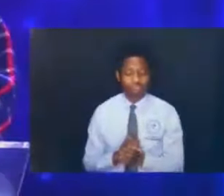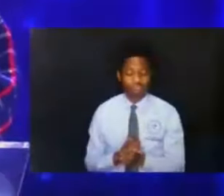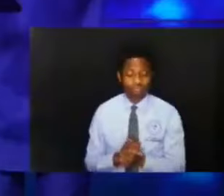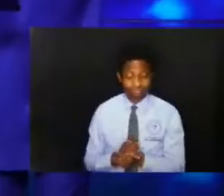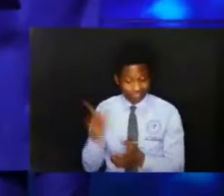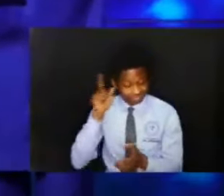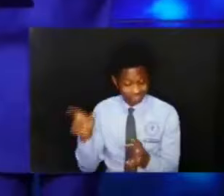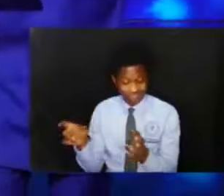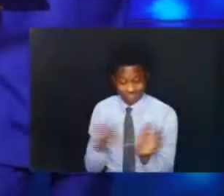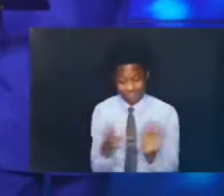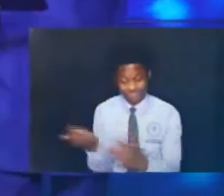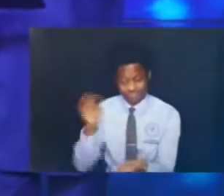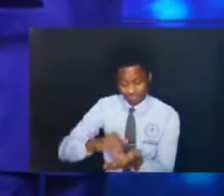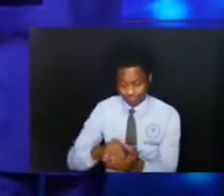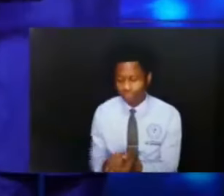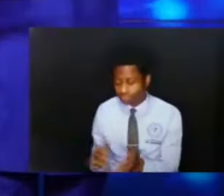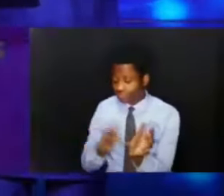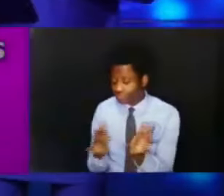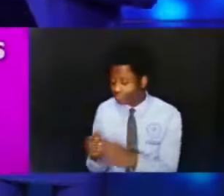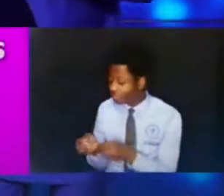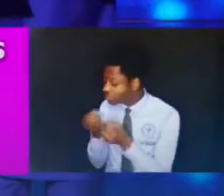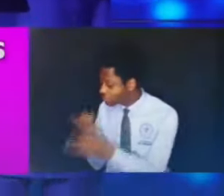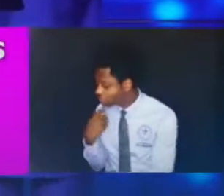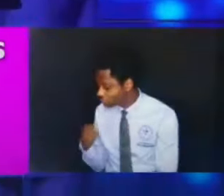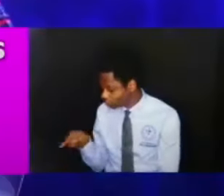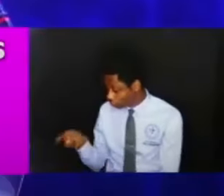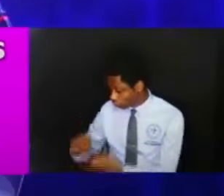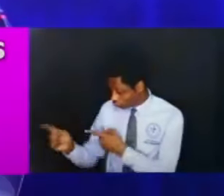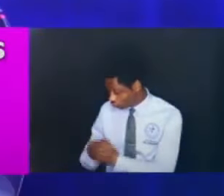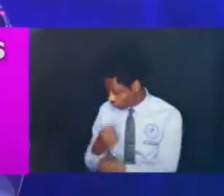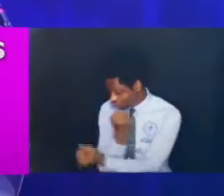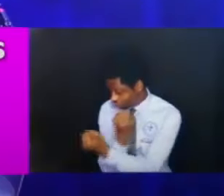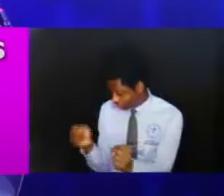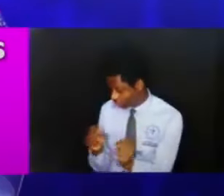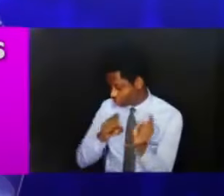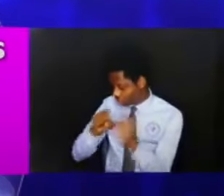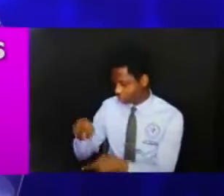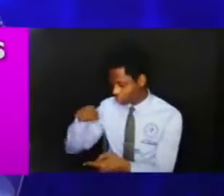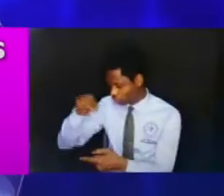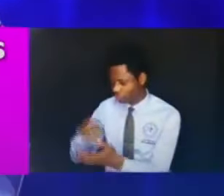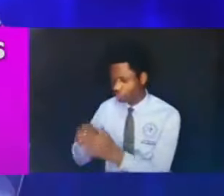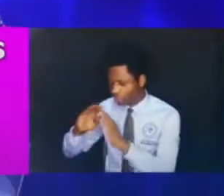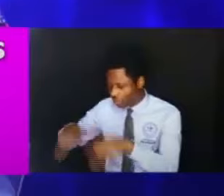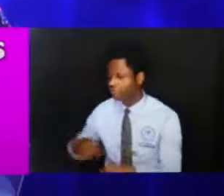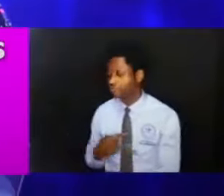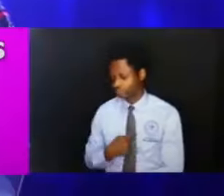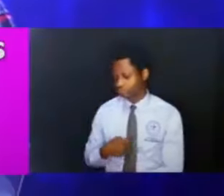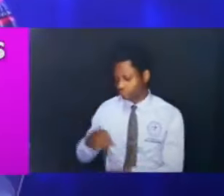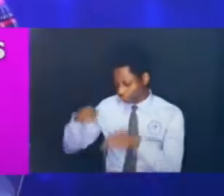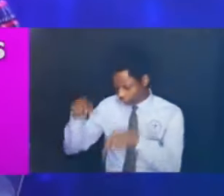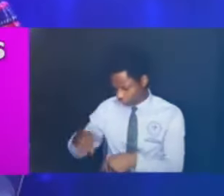Jesus. Jesus said to him, "Yes, you can't say today salvation has come to this house. And then I'm quite about fear